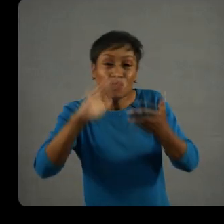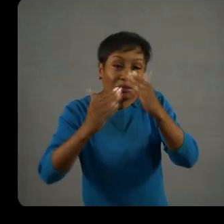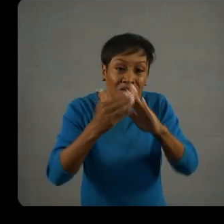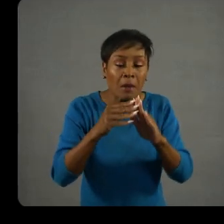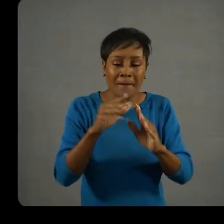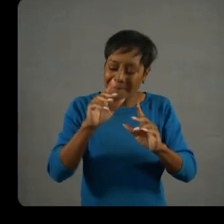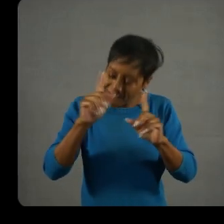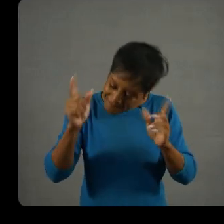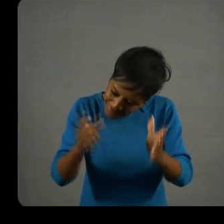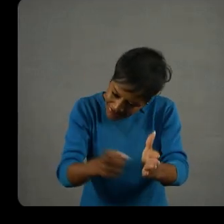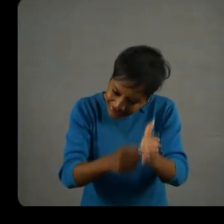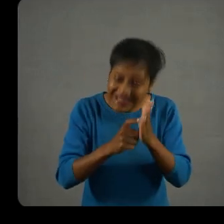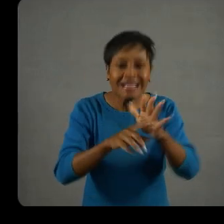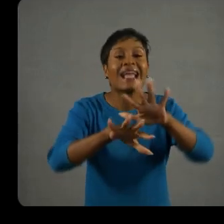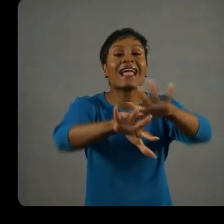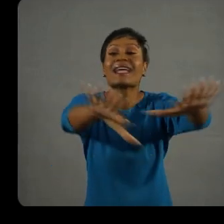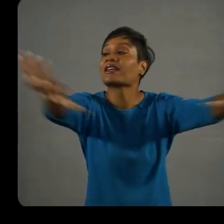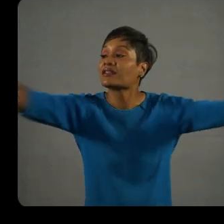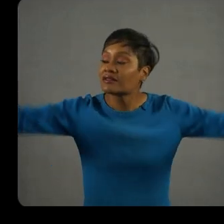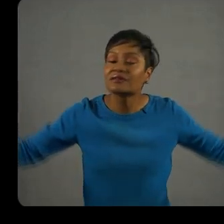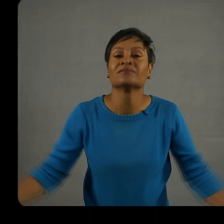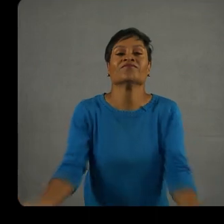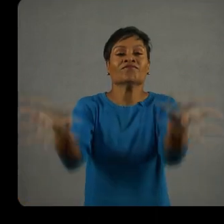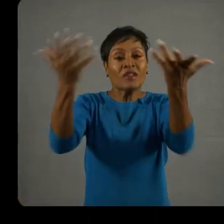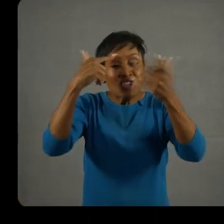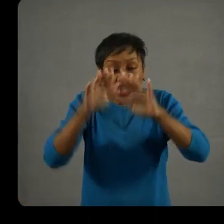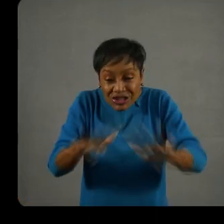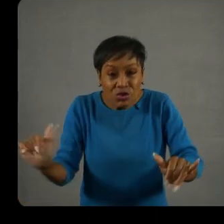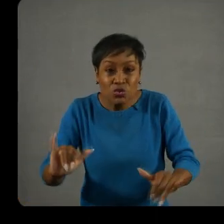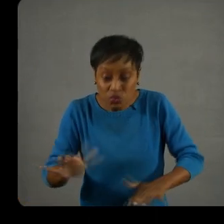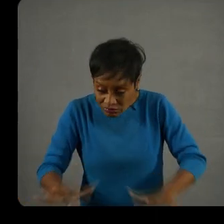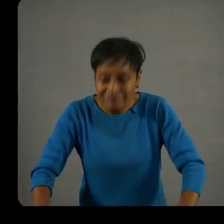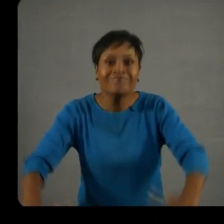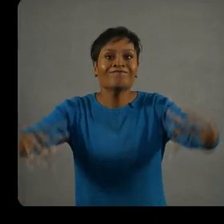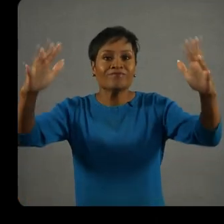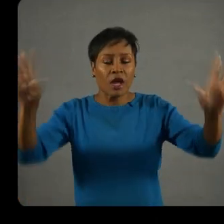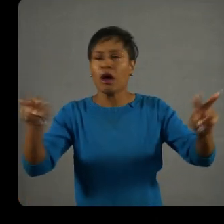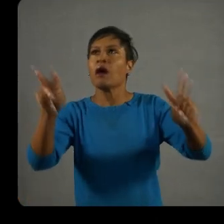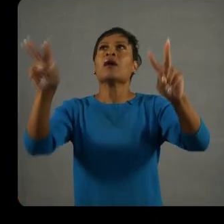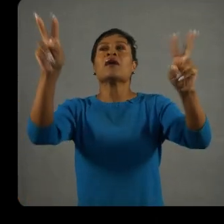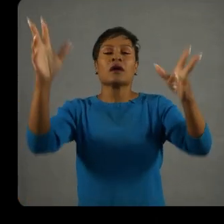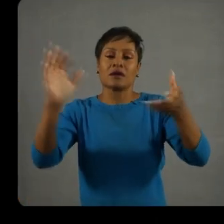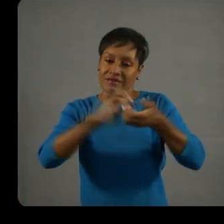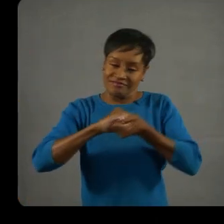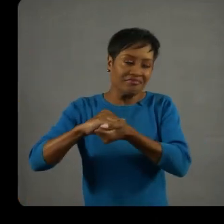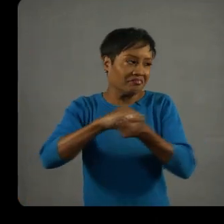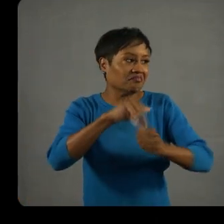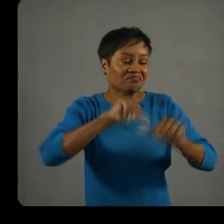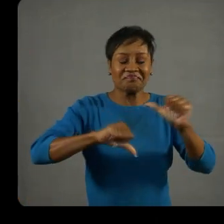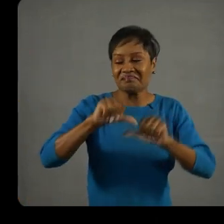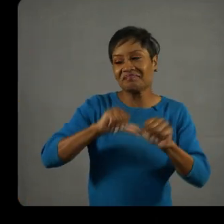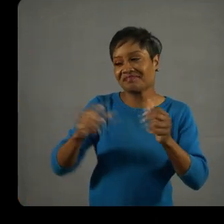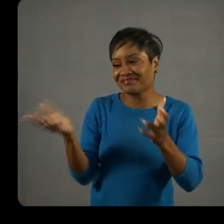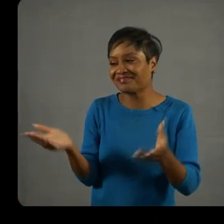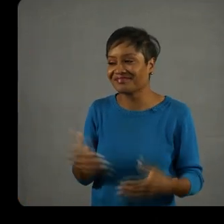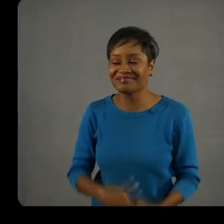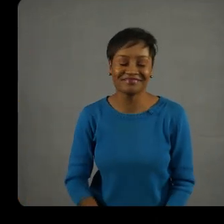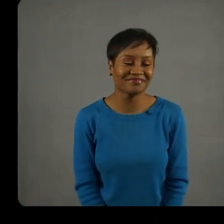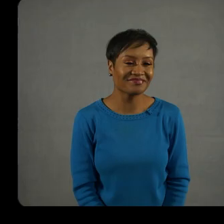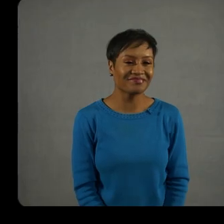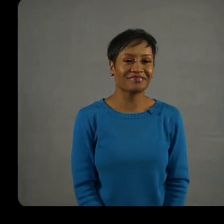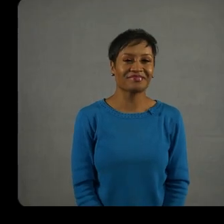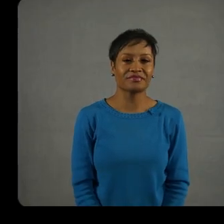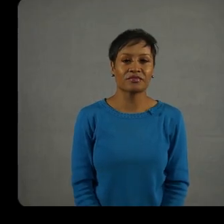communities, it takes a village to raise our children, and we need to be able to do that in collaboration with one another. Thank you so